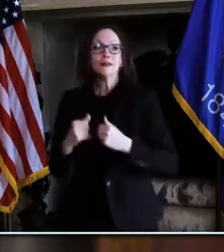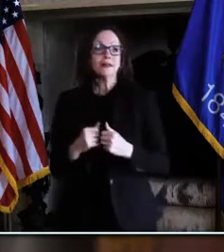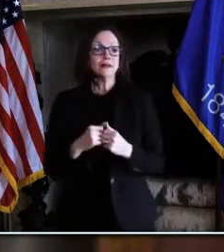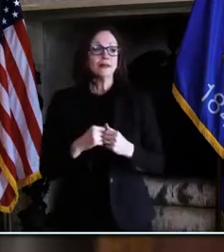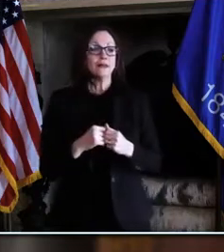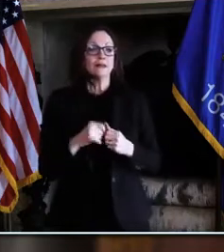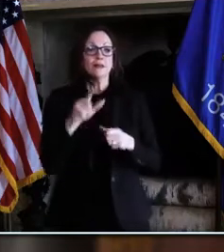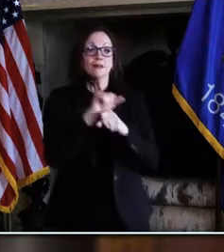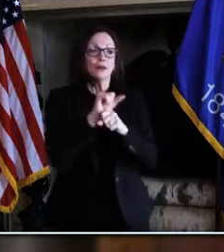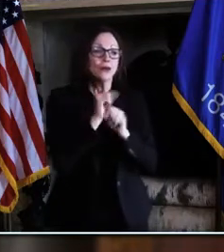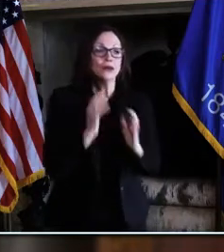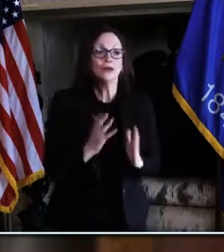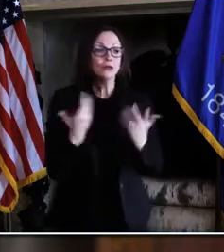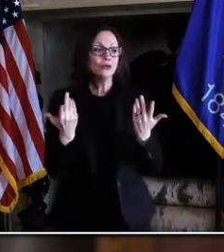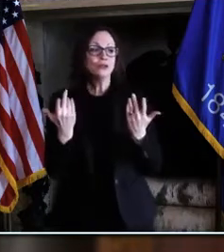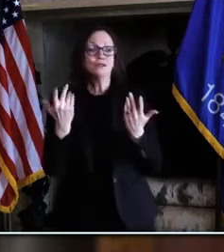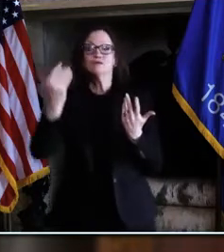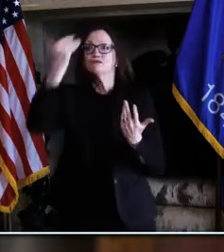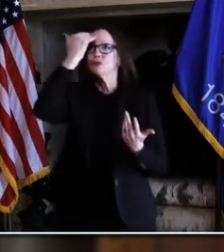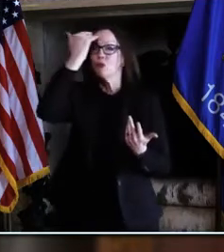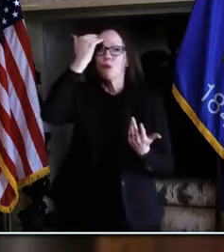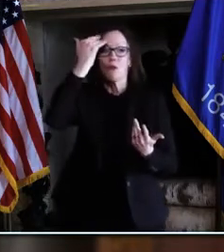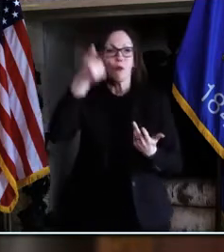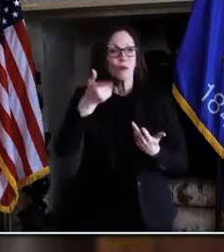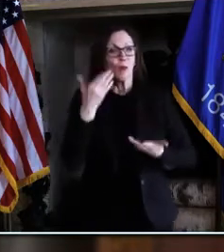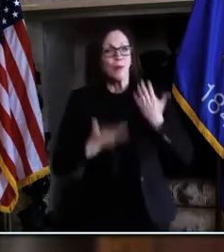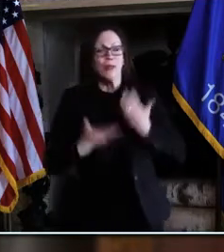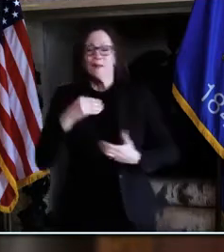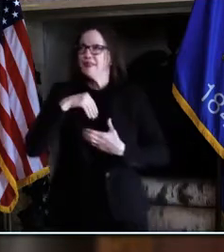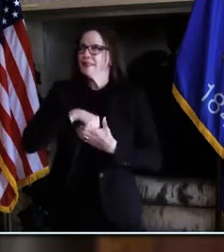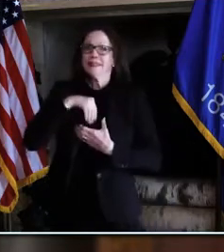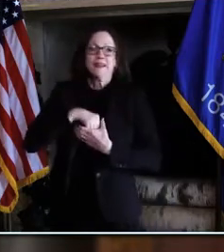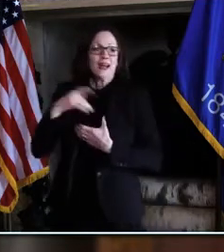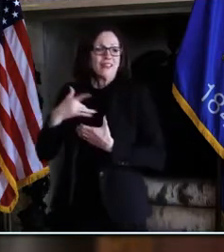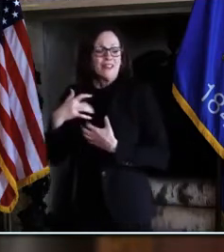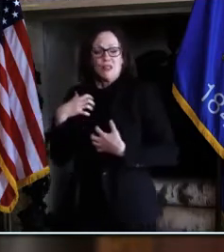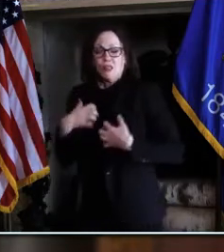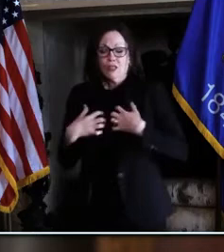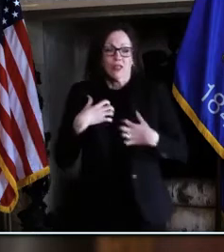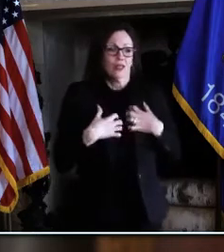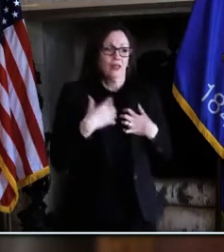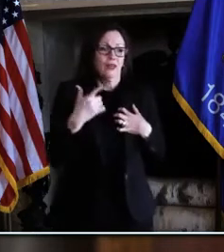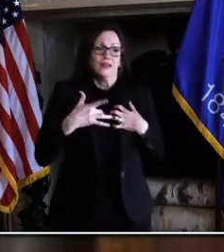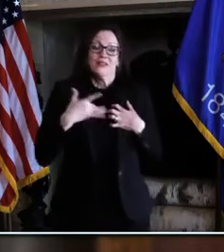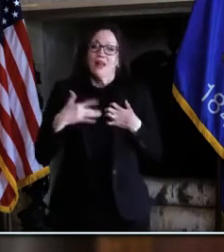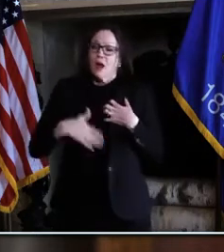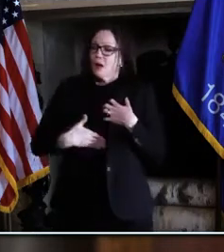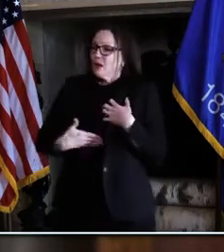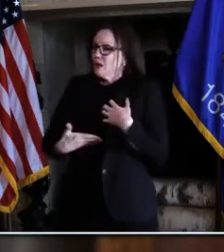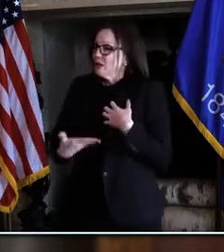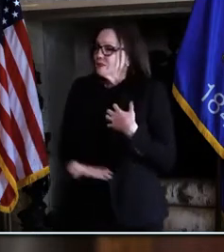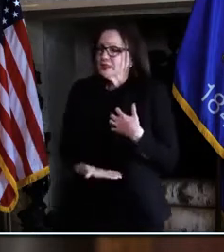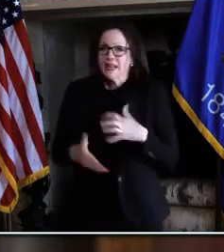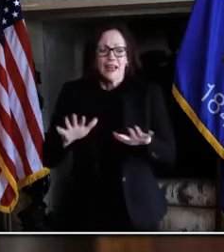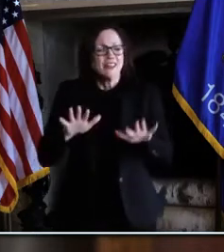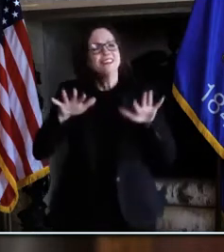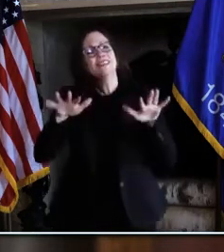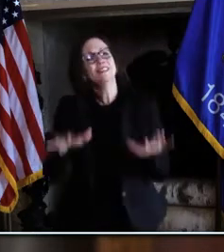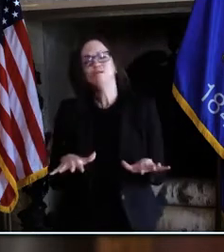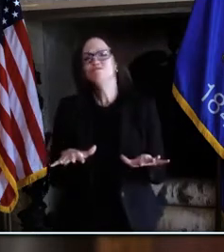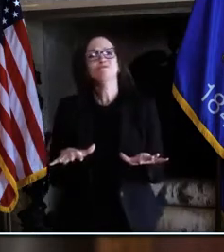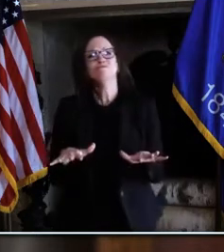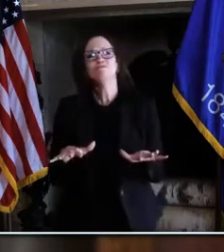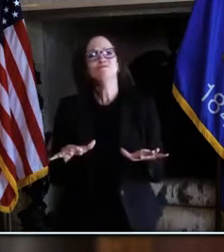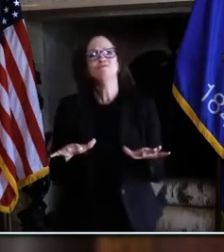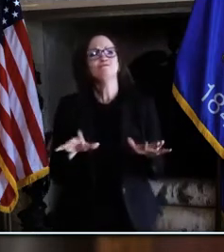wired this way. And this COVID-19 pandemic and the resulting changes in your life and your lifestyles can make